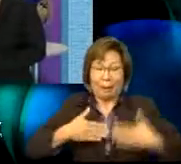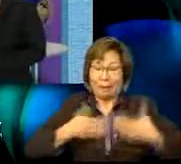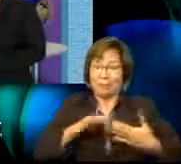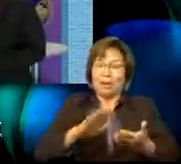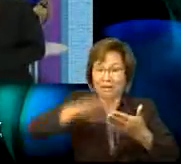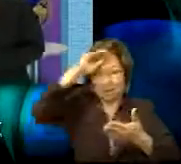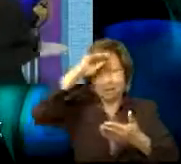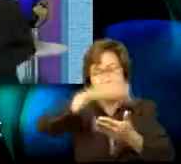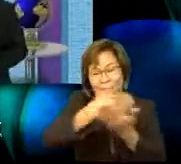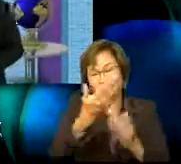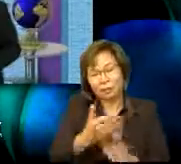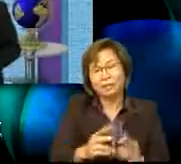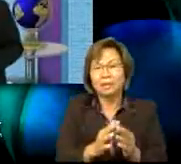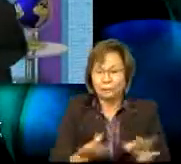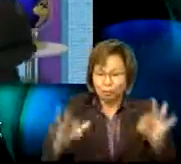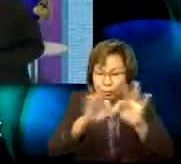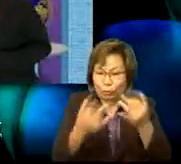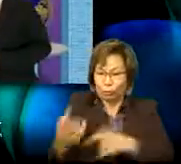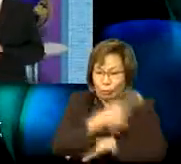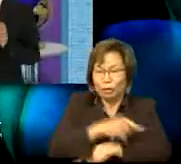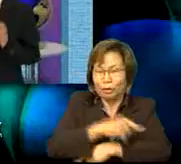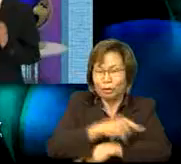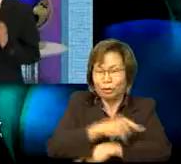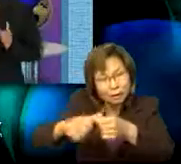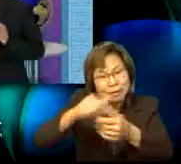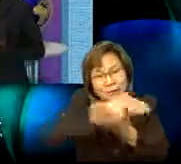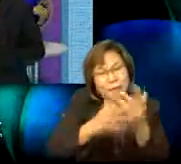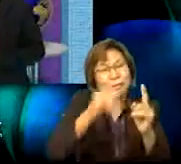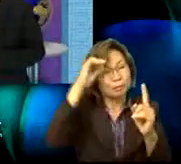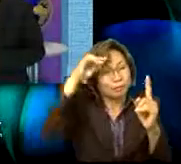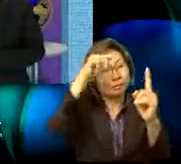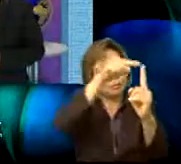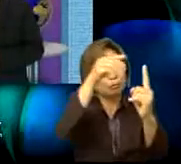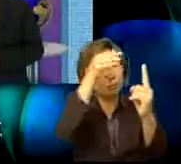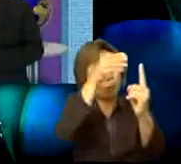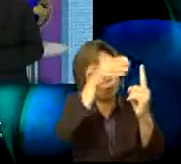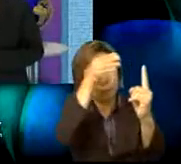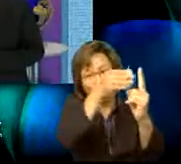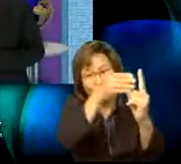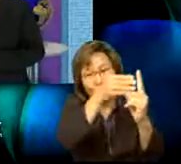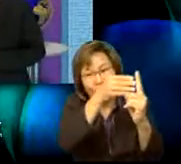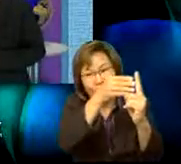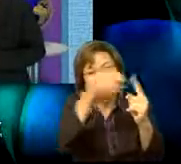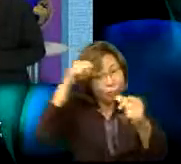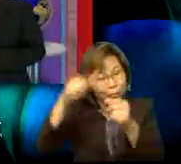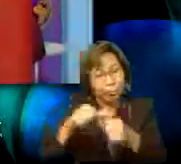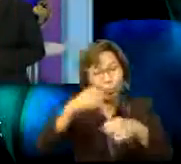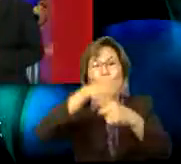today. Now, let's recall some of the important points to remember when making sentences.